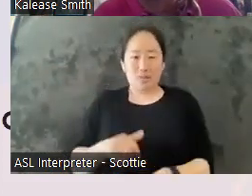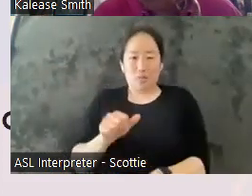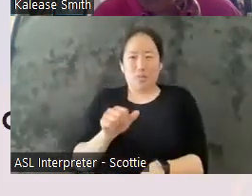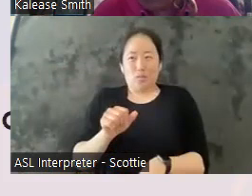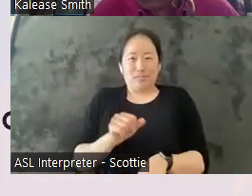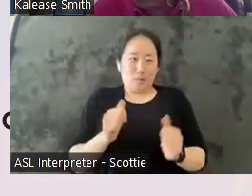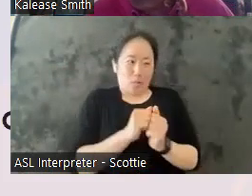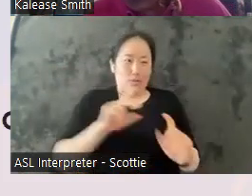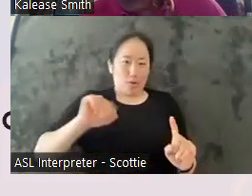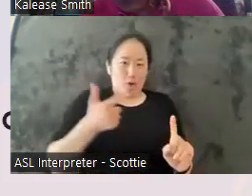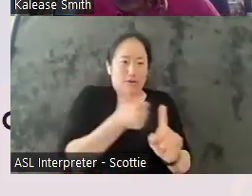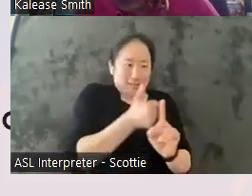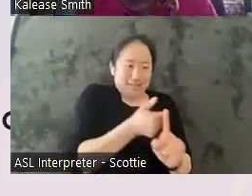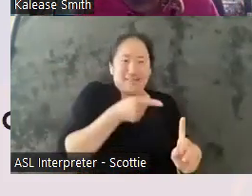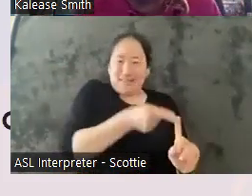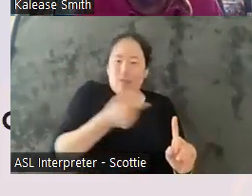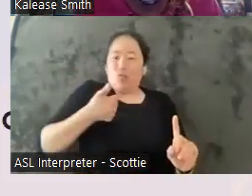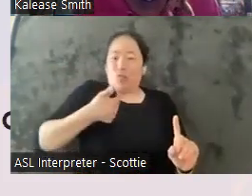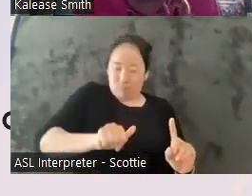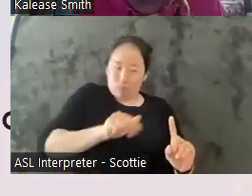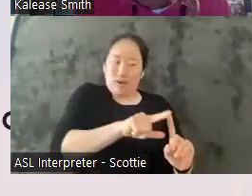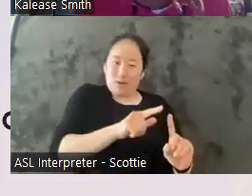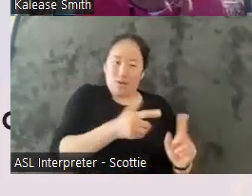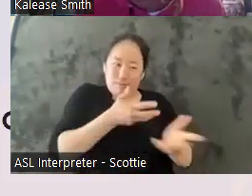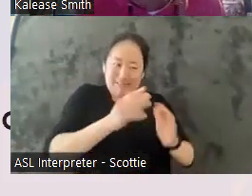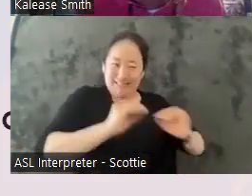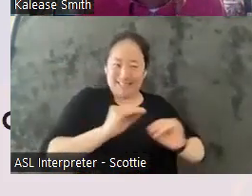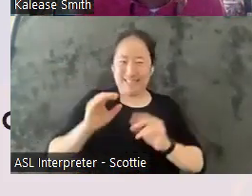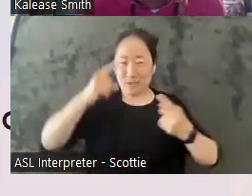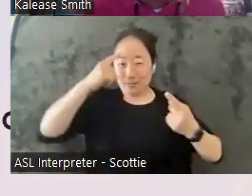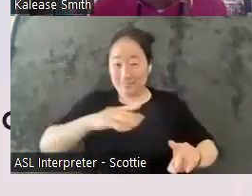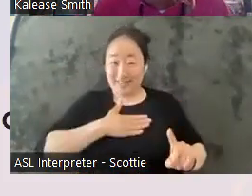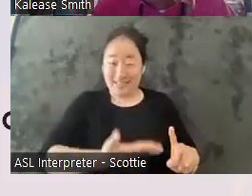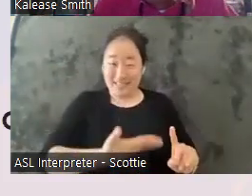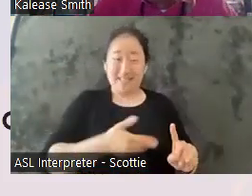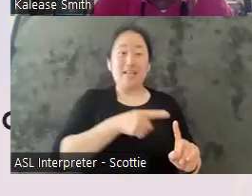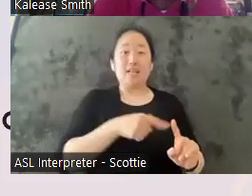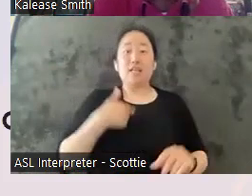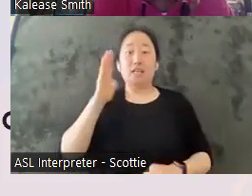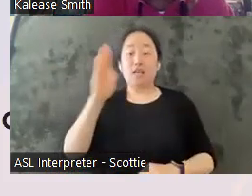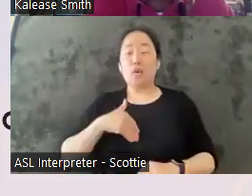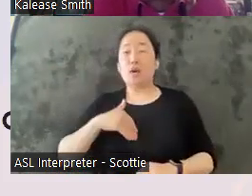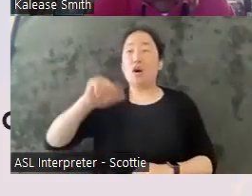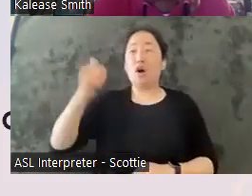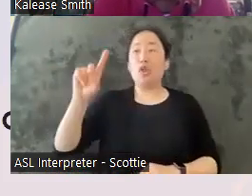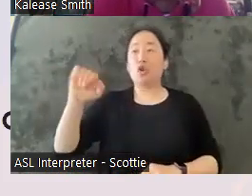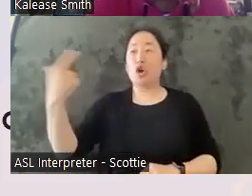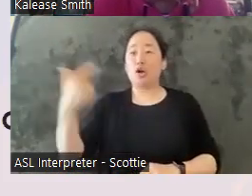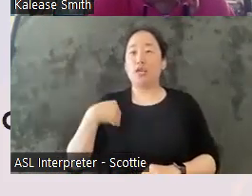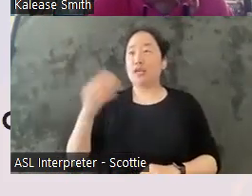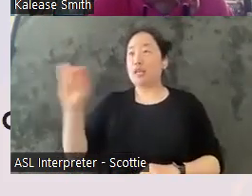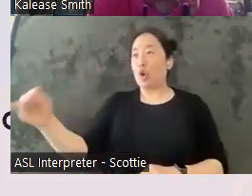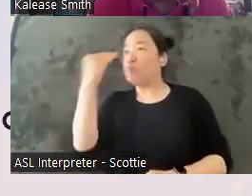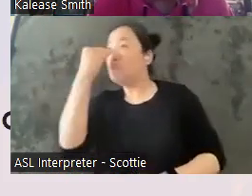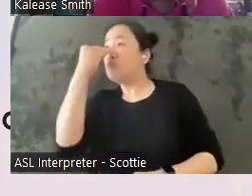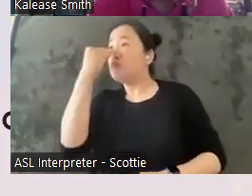him because he gets way up in other dogs' faces and he does not take the cue to like, okay, let's chill. They want to have their own